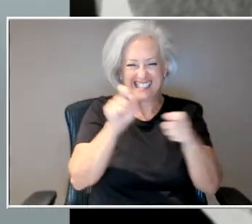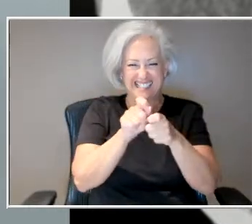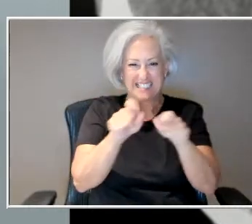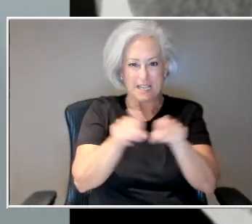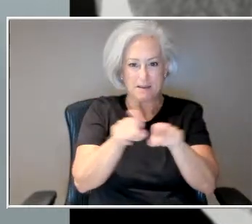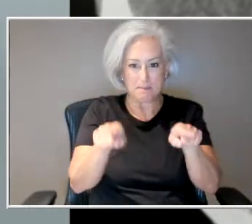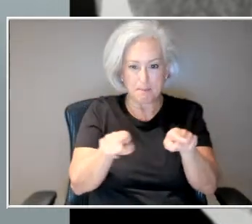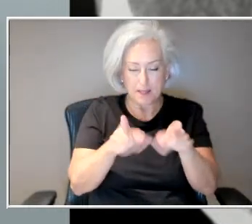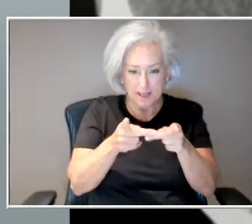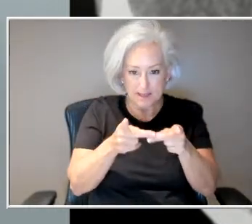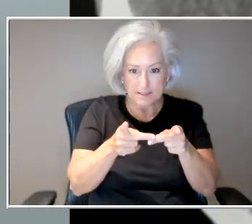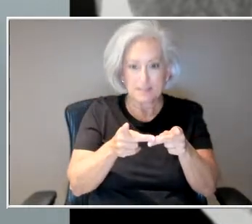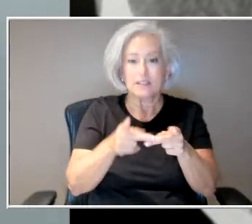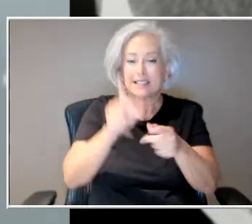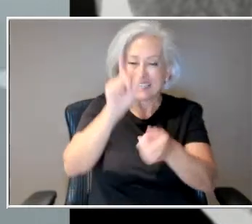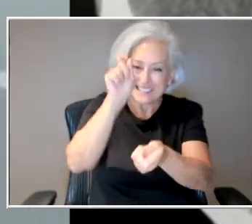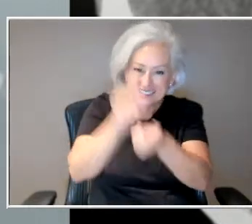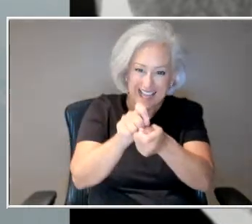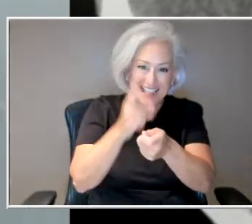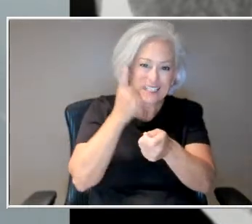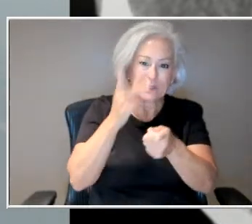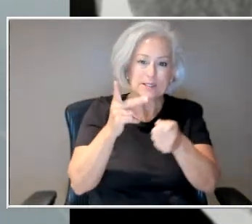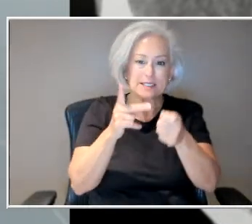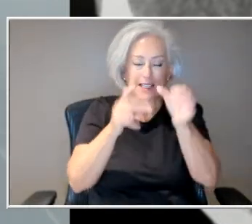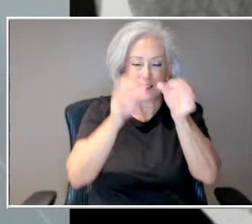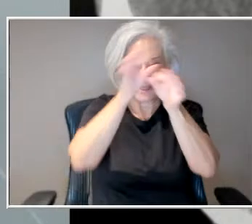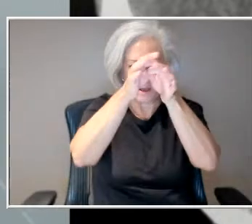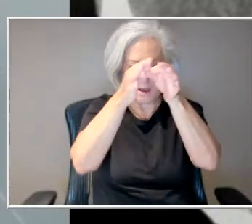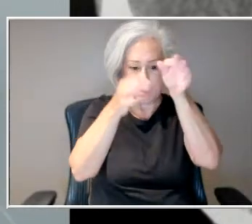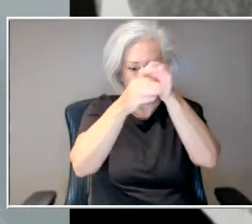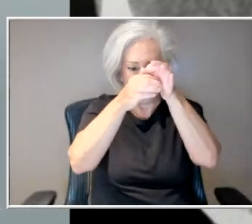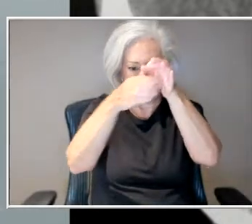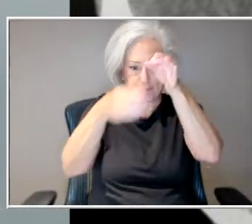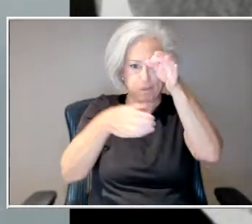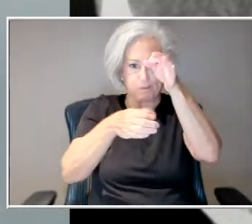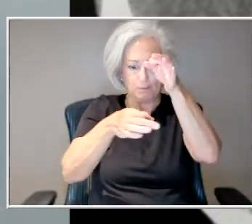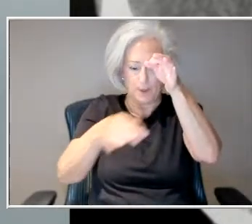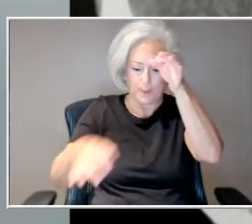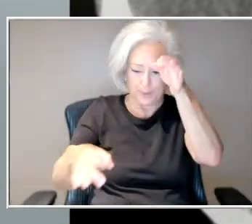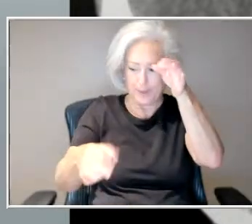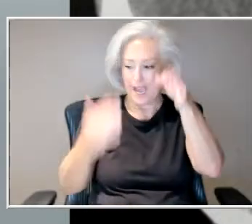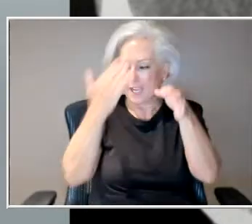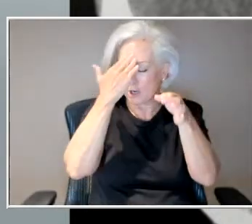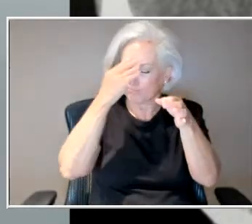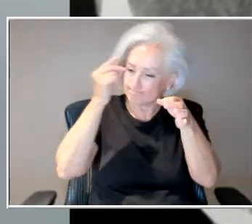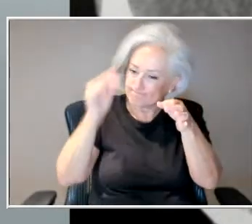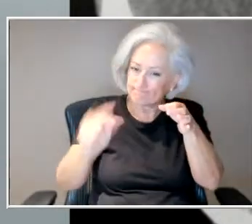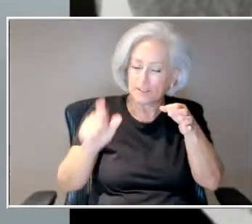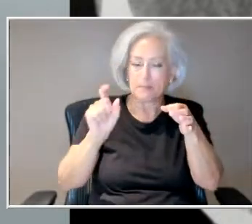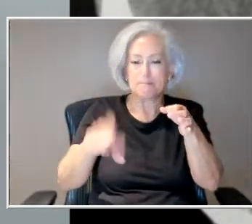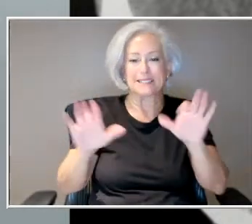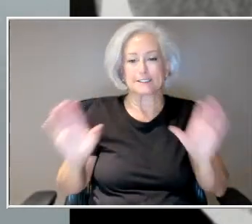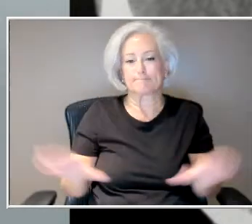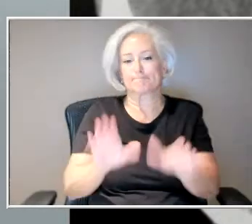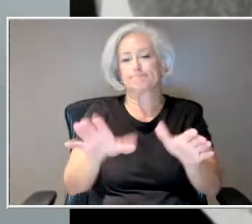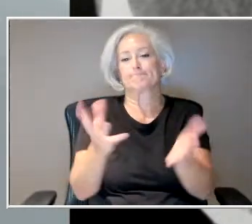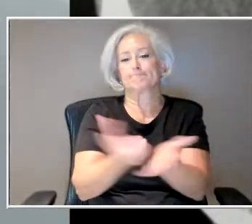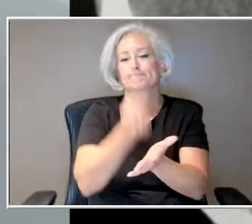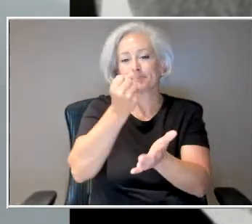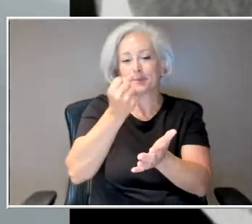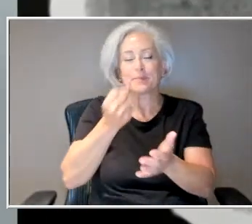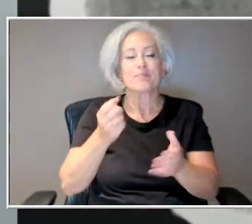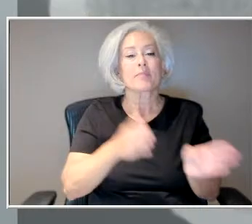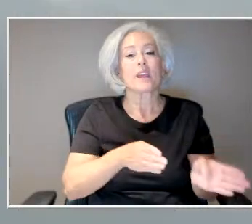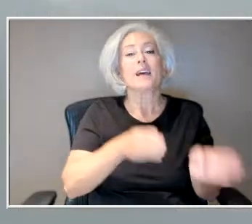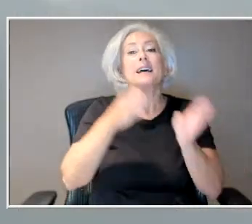exactly right there. So you see that picture and you go, it's go time. No question. We need to get going on this. We have to secure this. Okay, so next photo. So this next picture